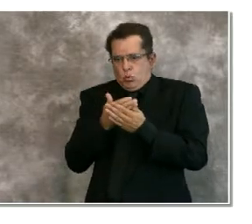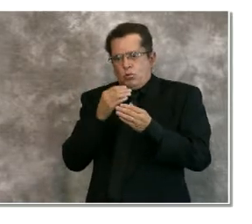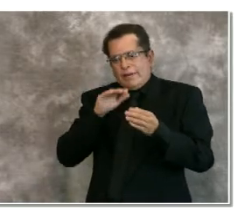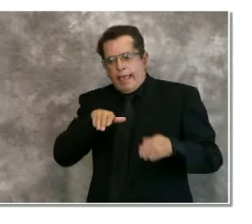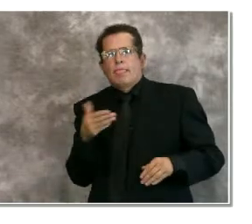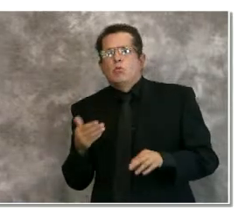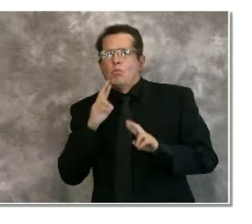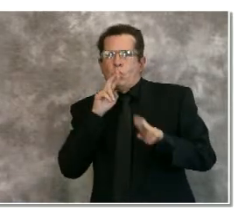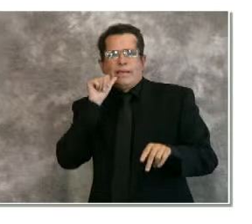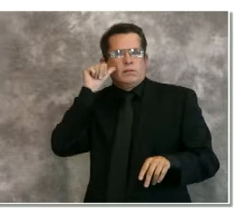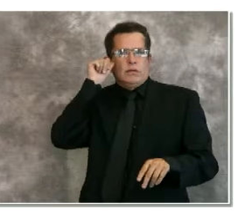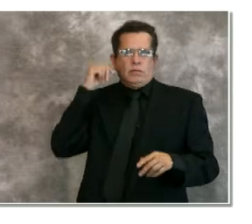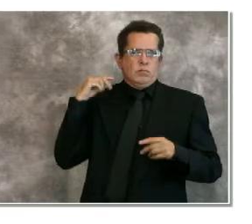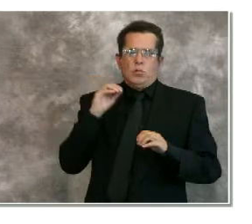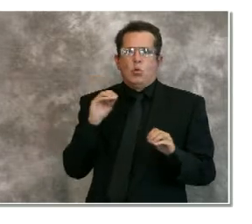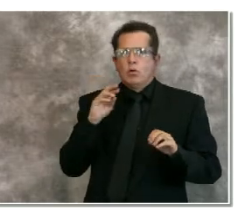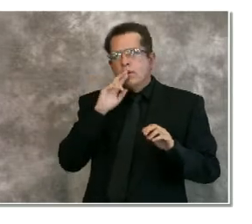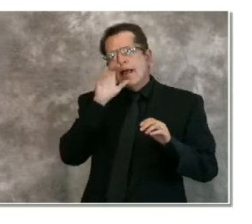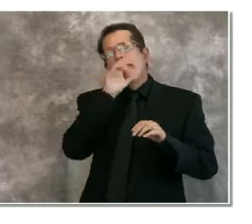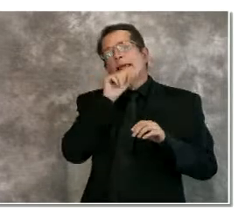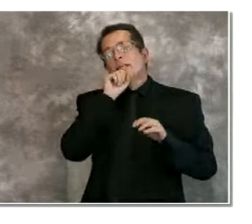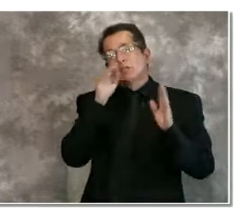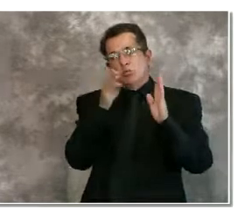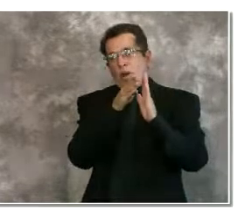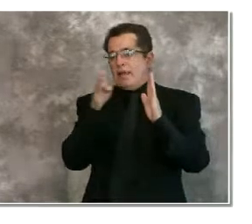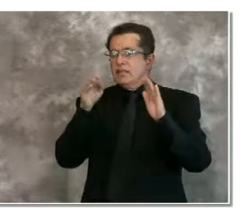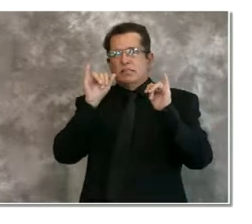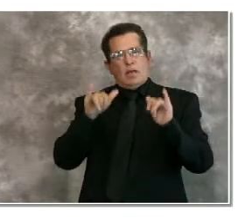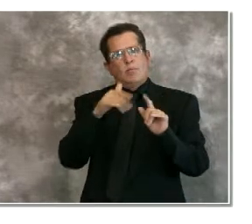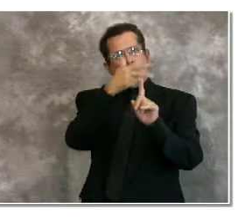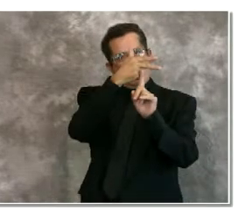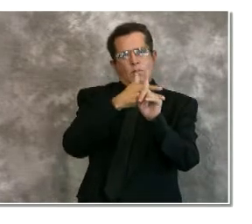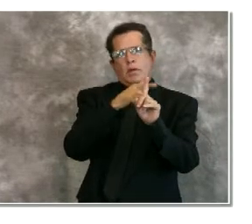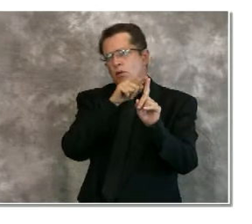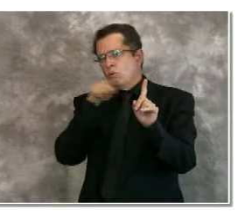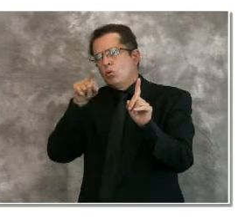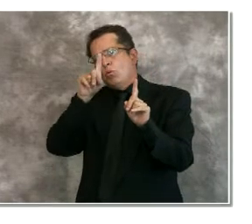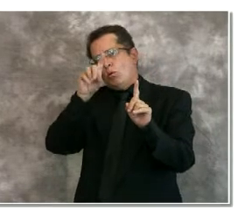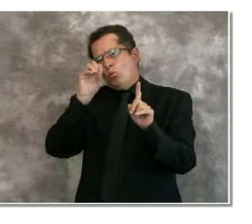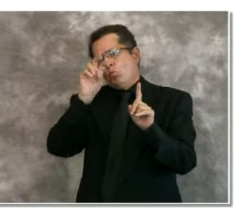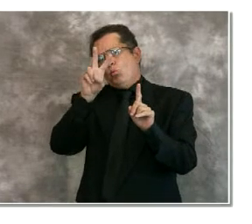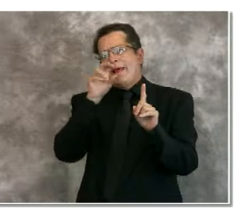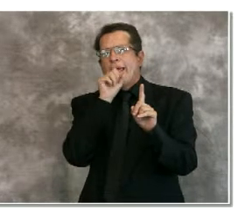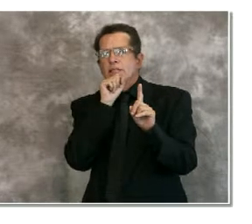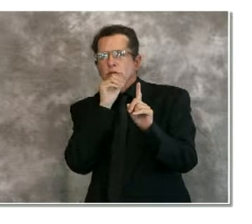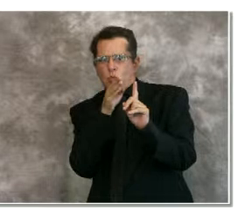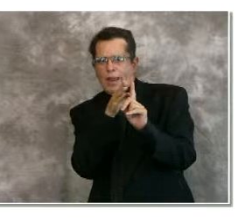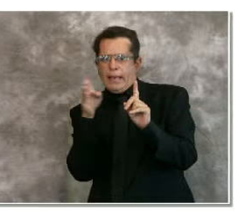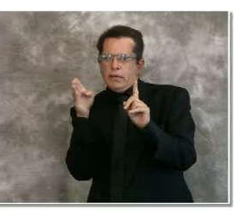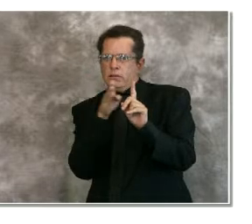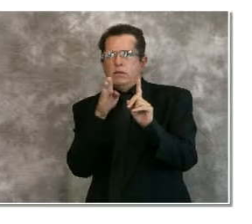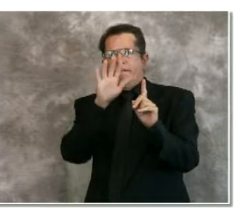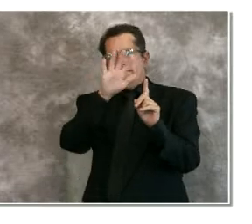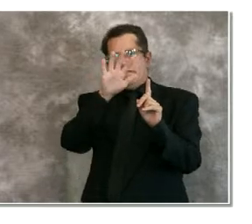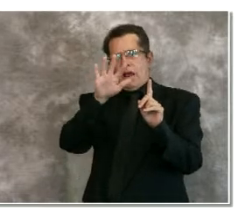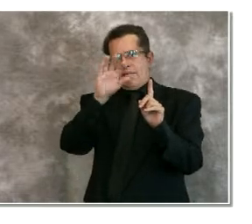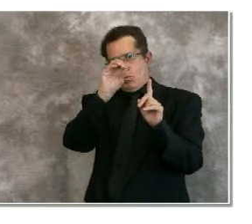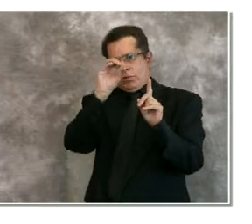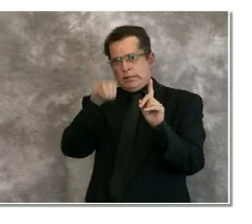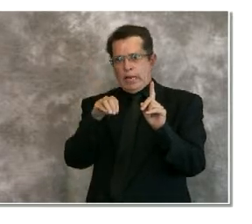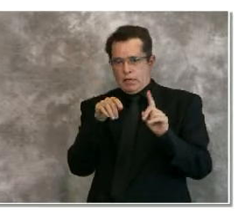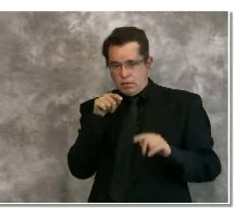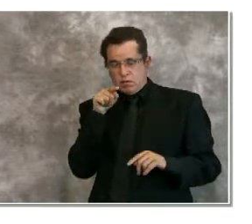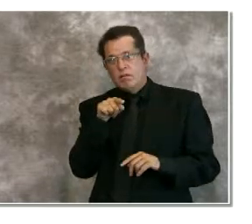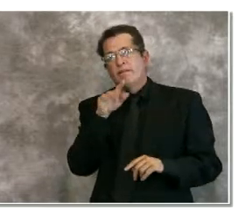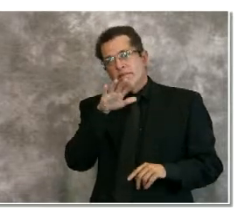yesterday. The age range of cases is unchanged from 3 months to 102 years of age. 55% of the total number